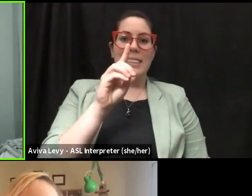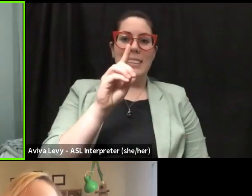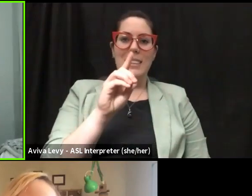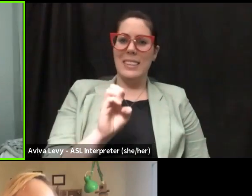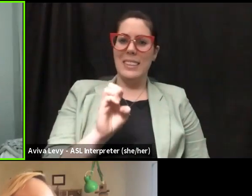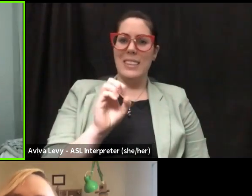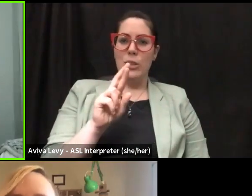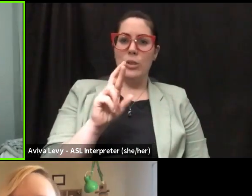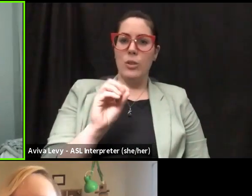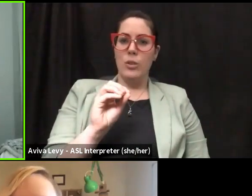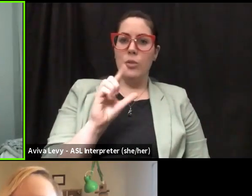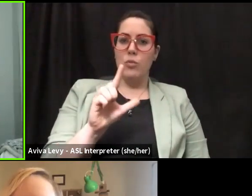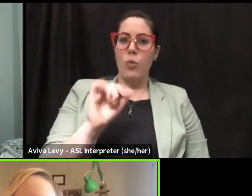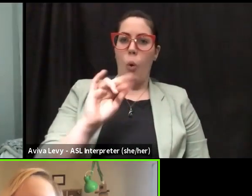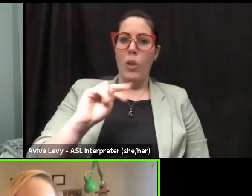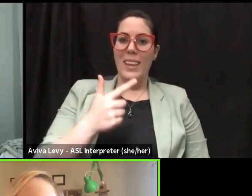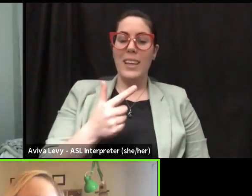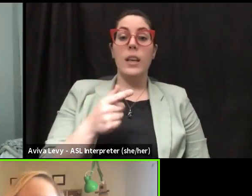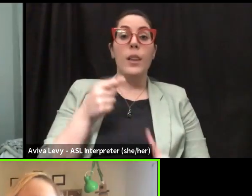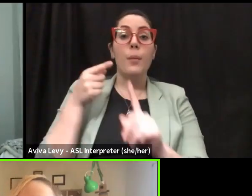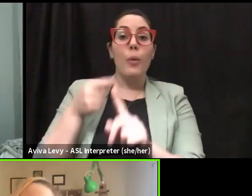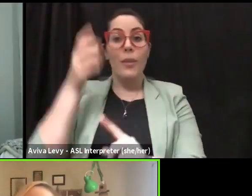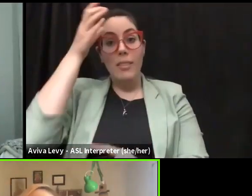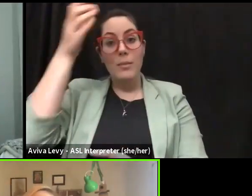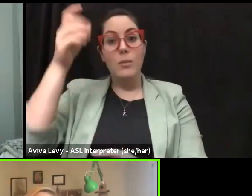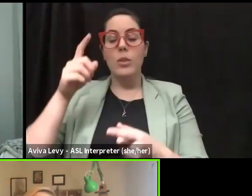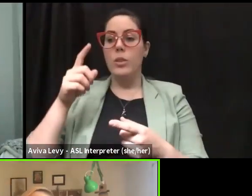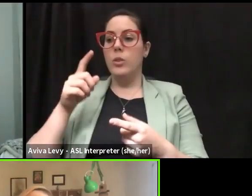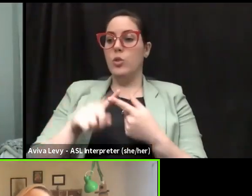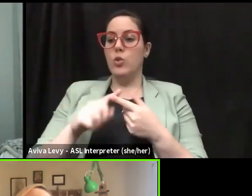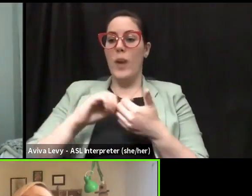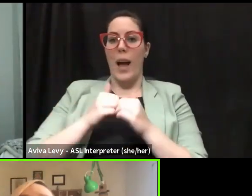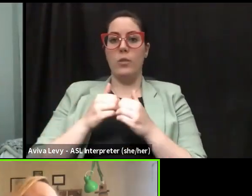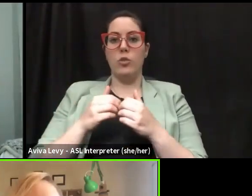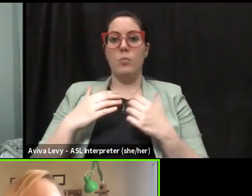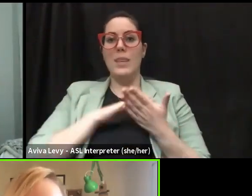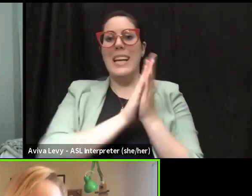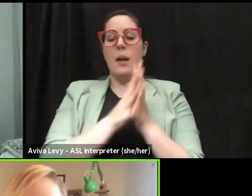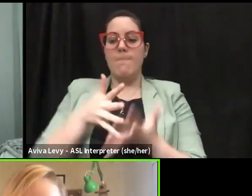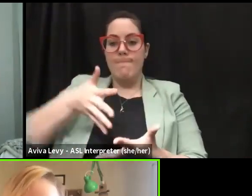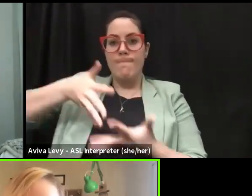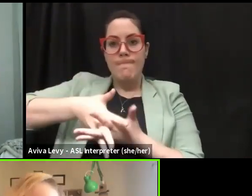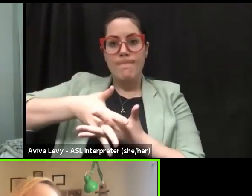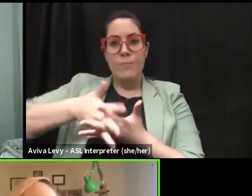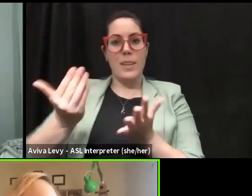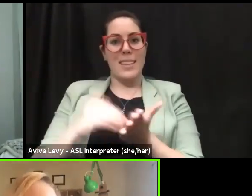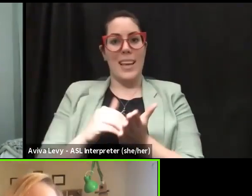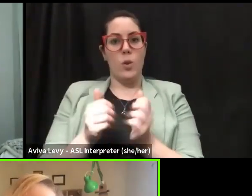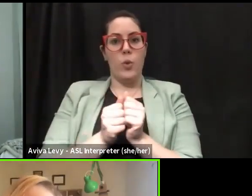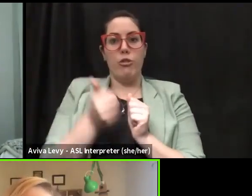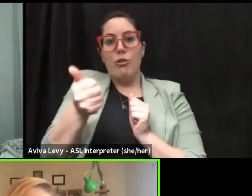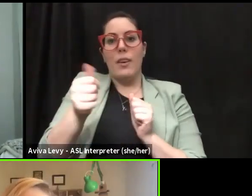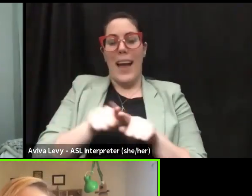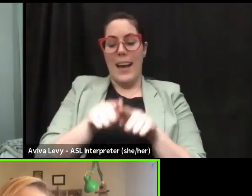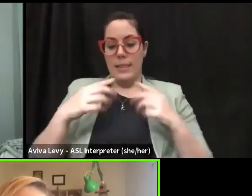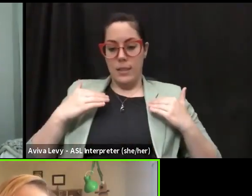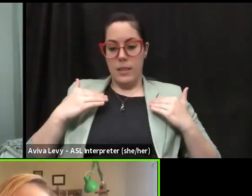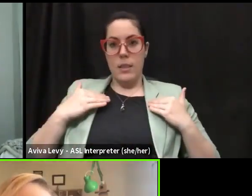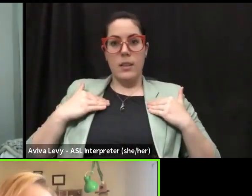Kind of regrounding away from back to yourself as a person and releasing of the